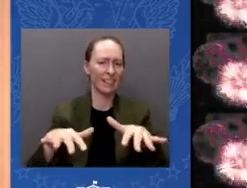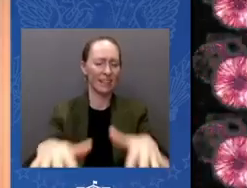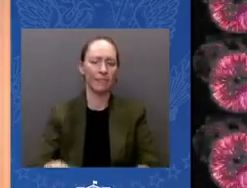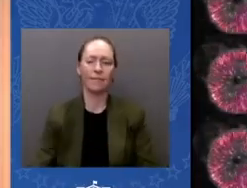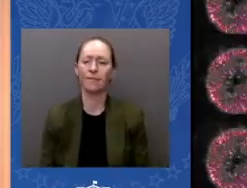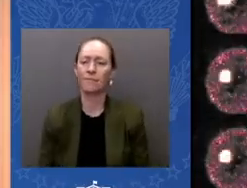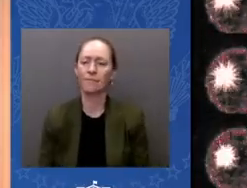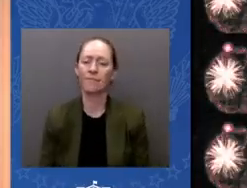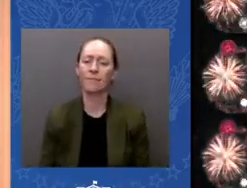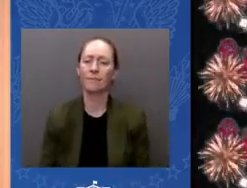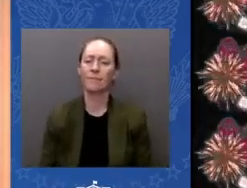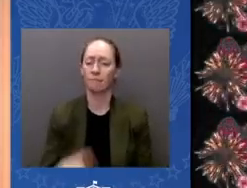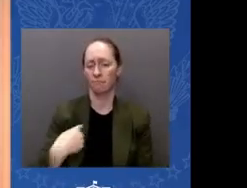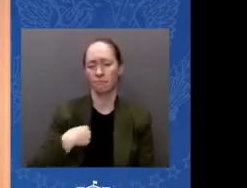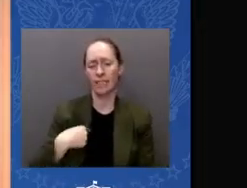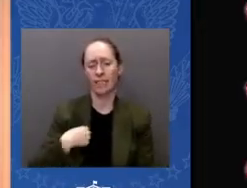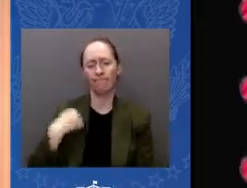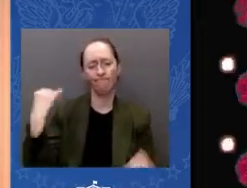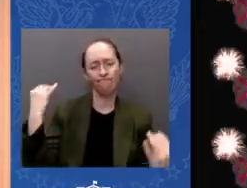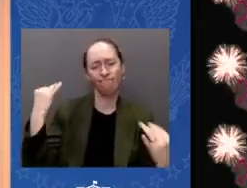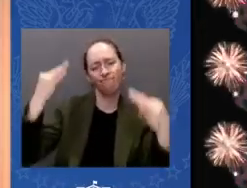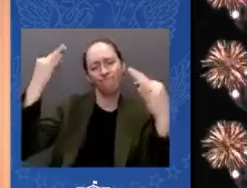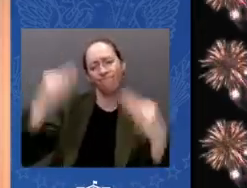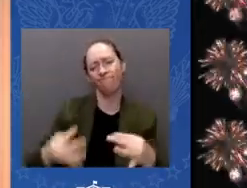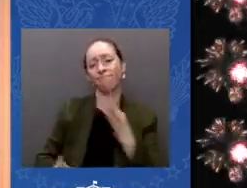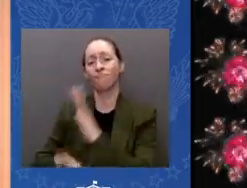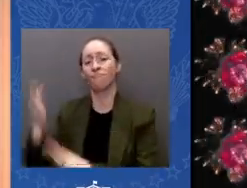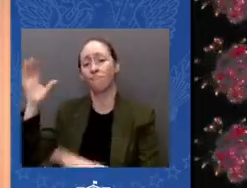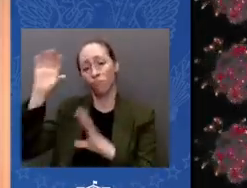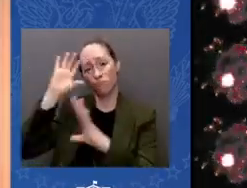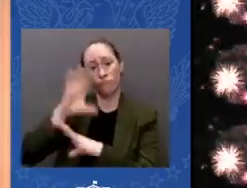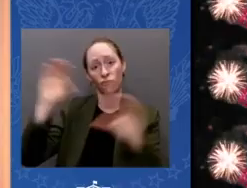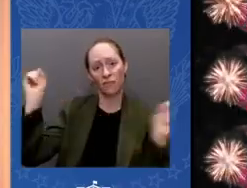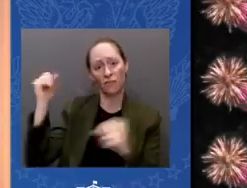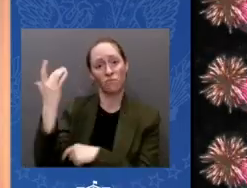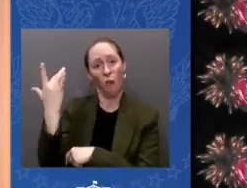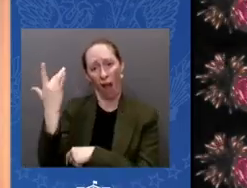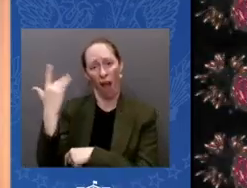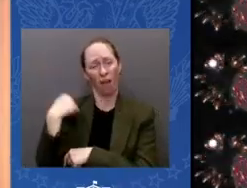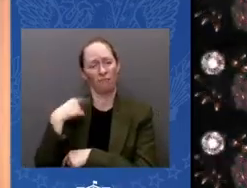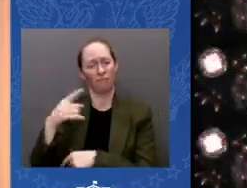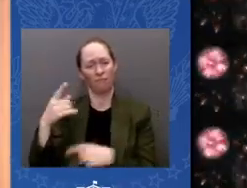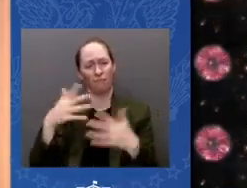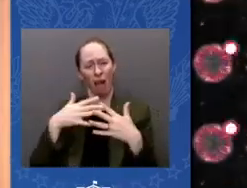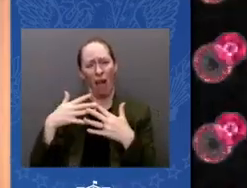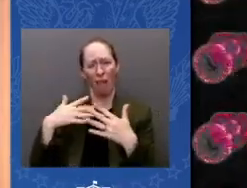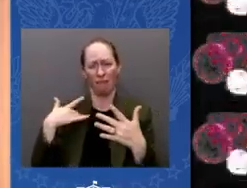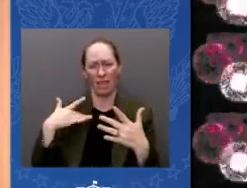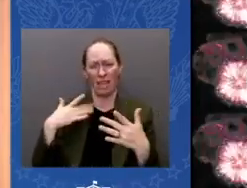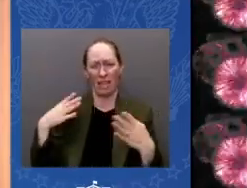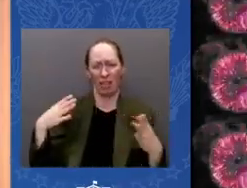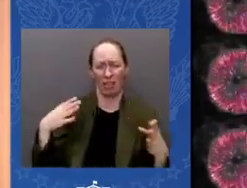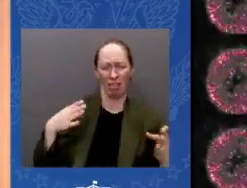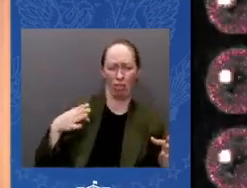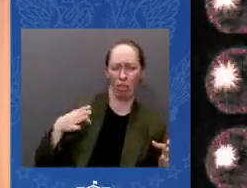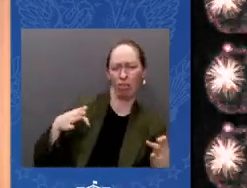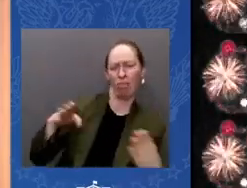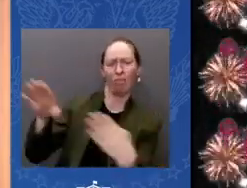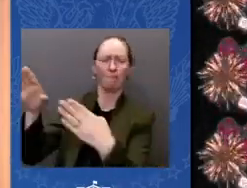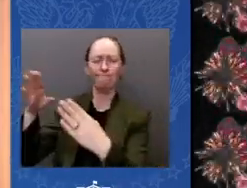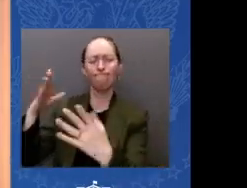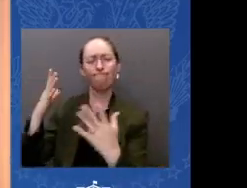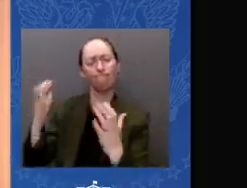that since I was elected, hate can have no safe harbor in this country. Failure to call it out is